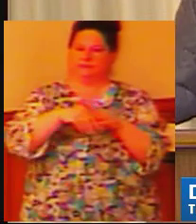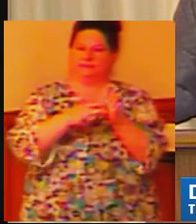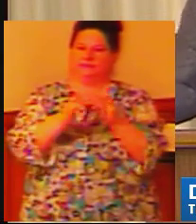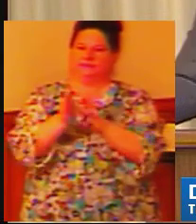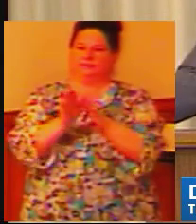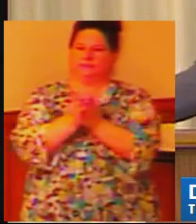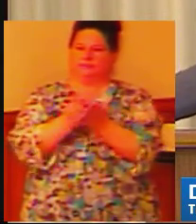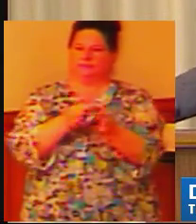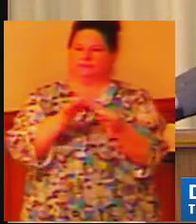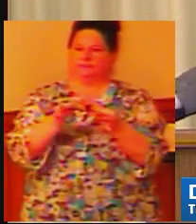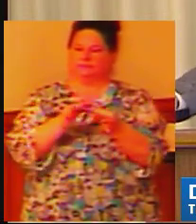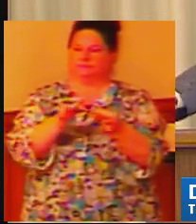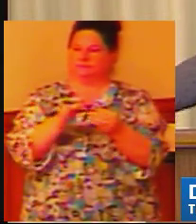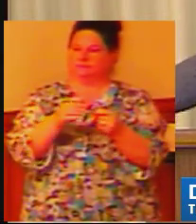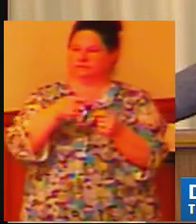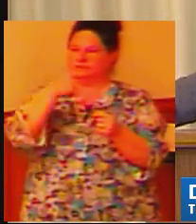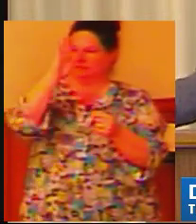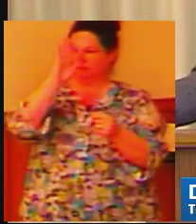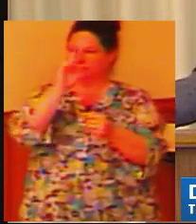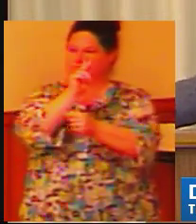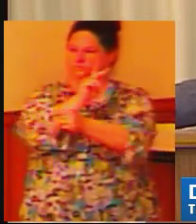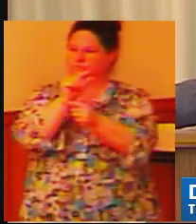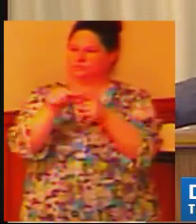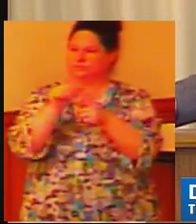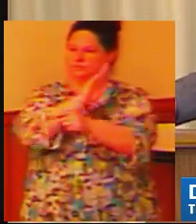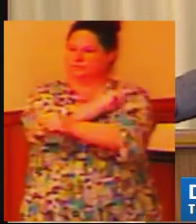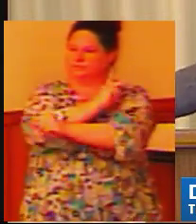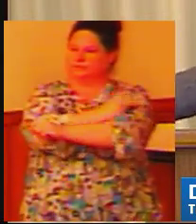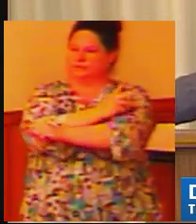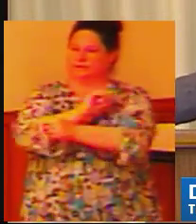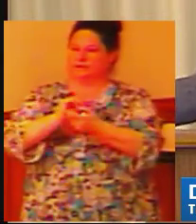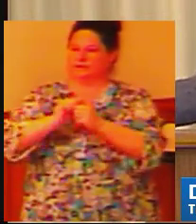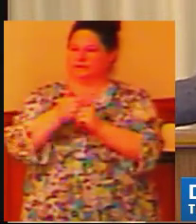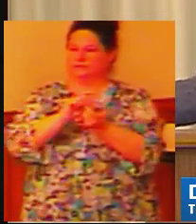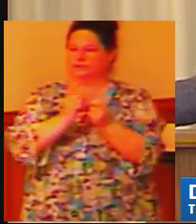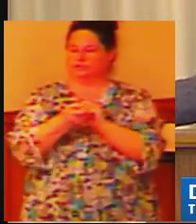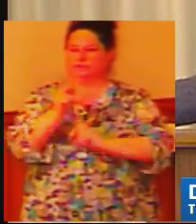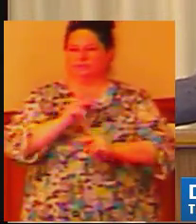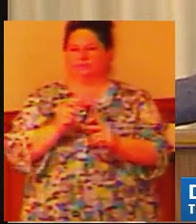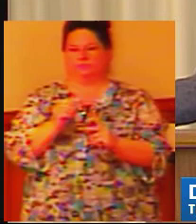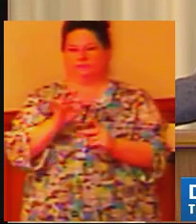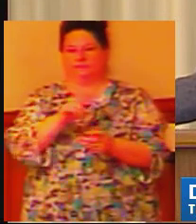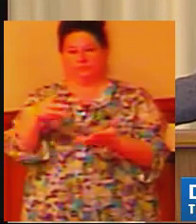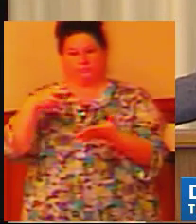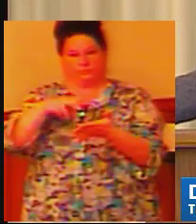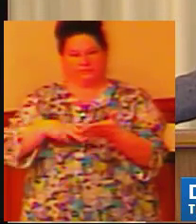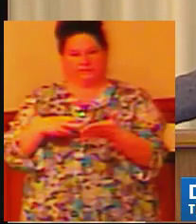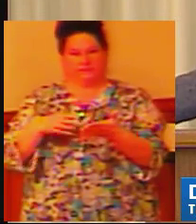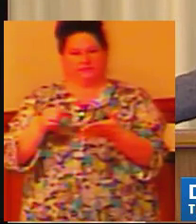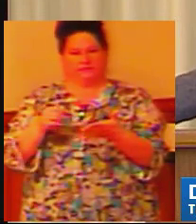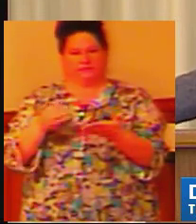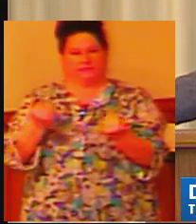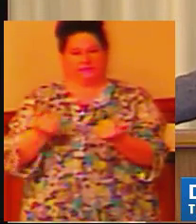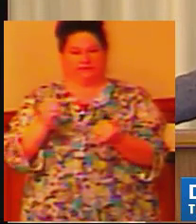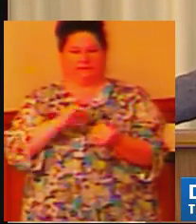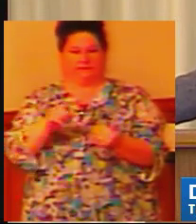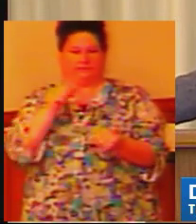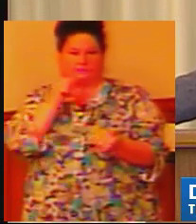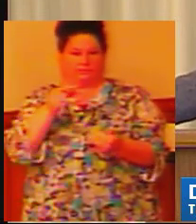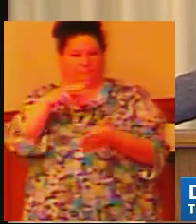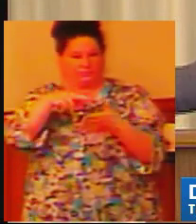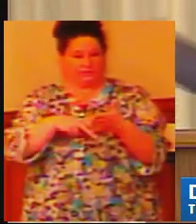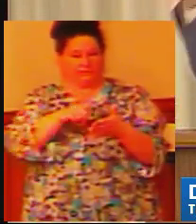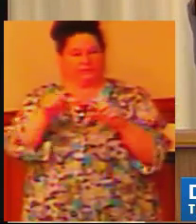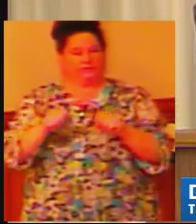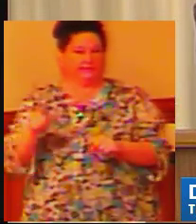power of God's word and how it can turn people around. All you have to do is just read it. If you don't read it, nowadays, you can listen to it on your phone.